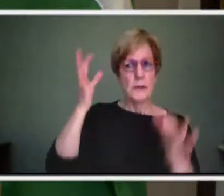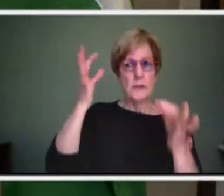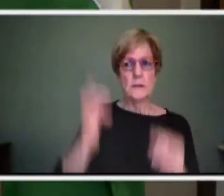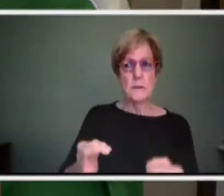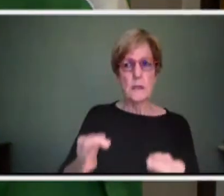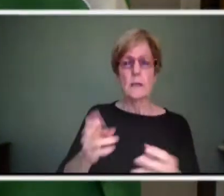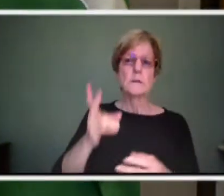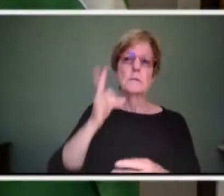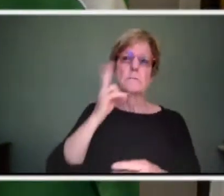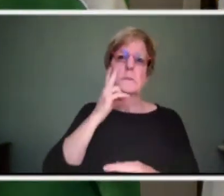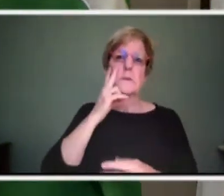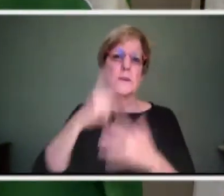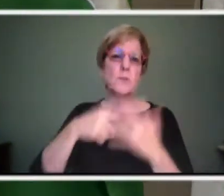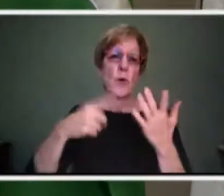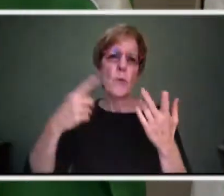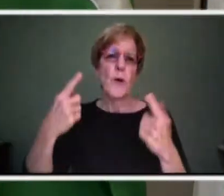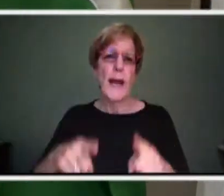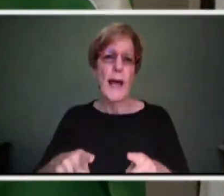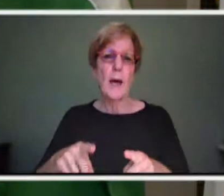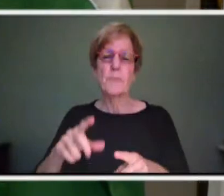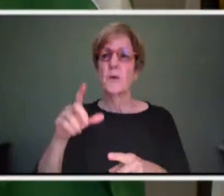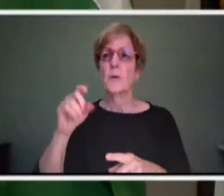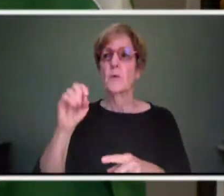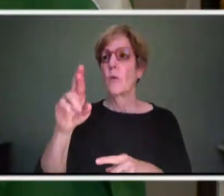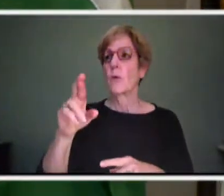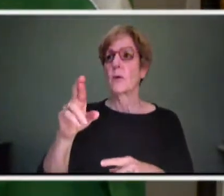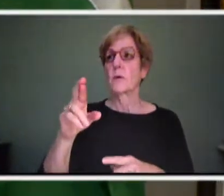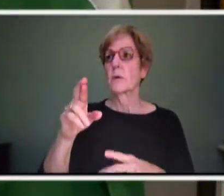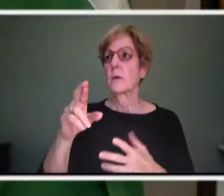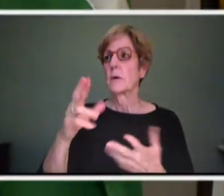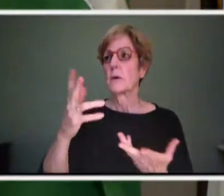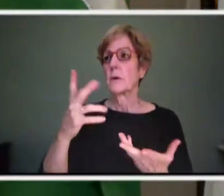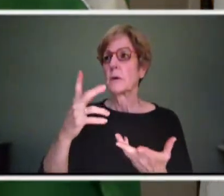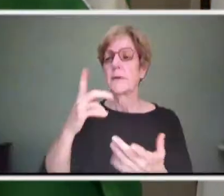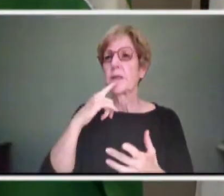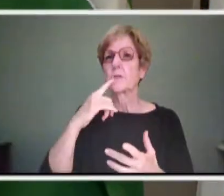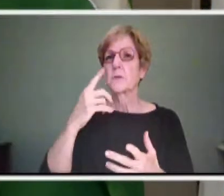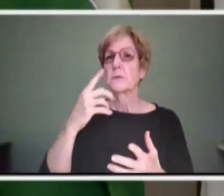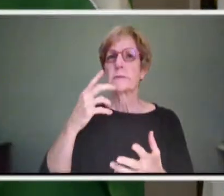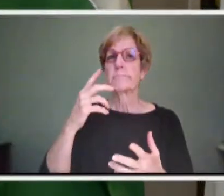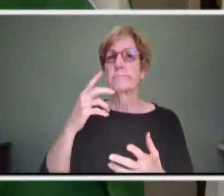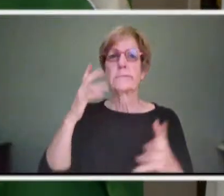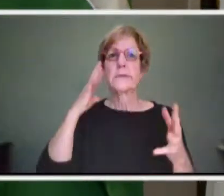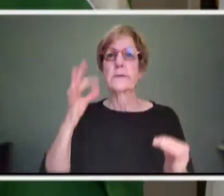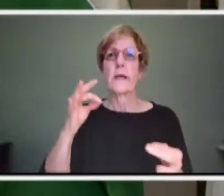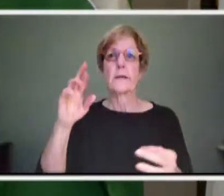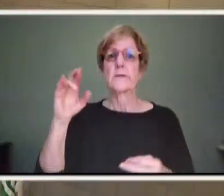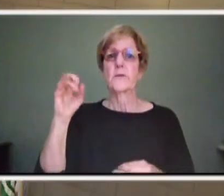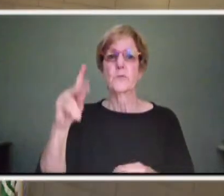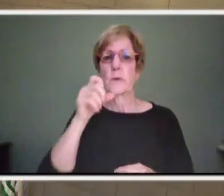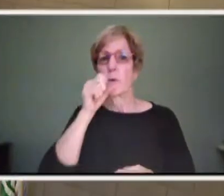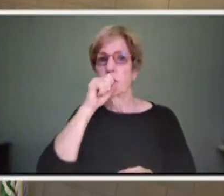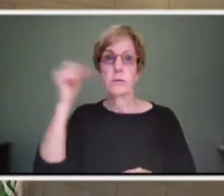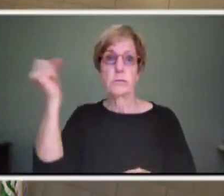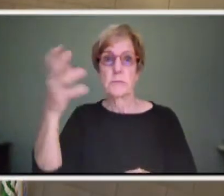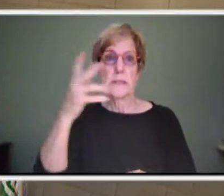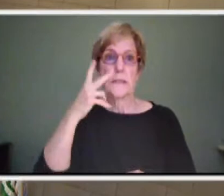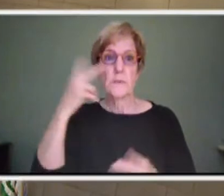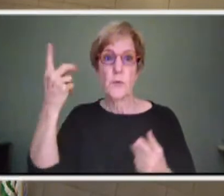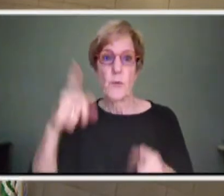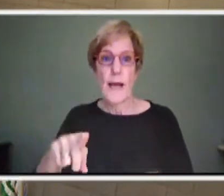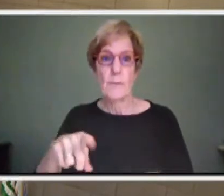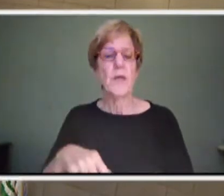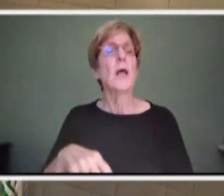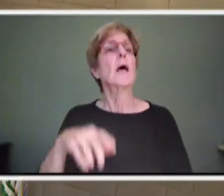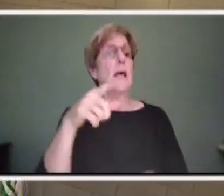are they unaware? Can you give us a little more context? so It was noted that, from Councilmember Watlington, that she had spoken with the